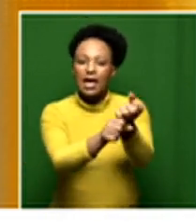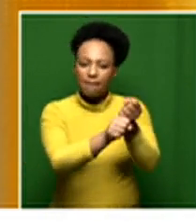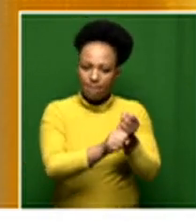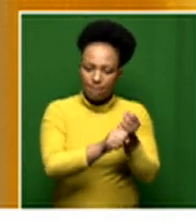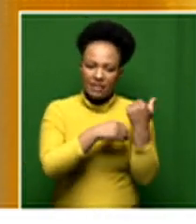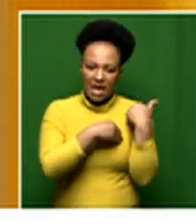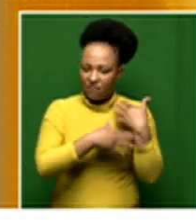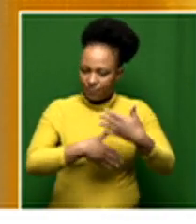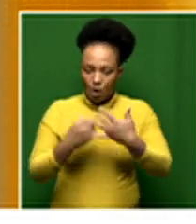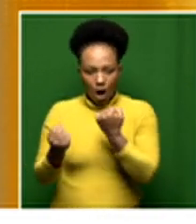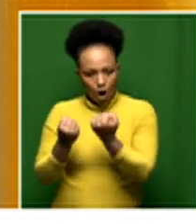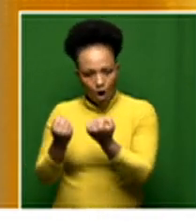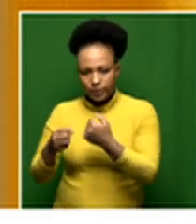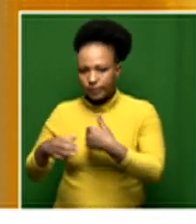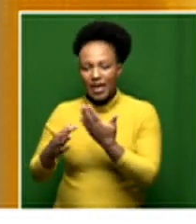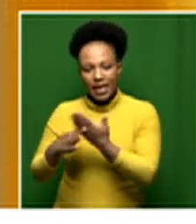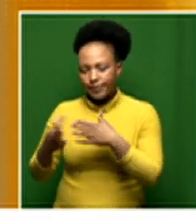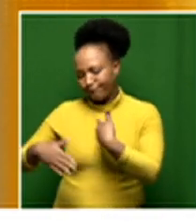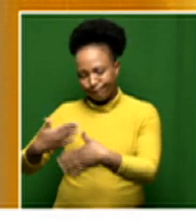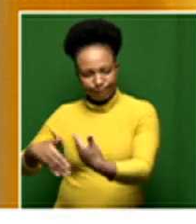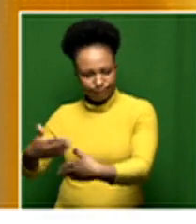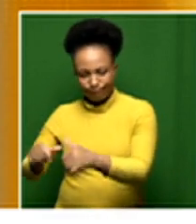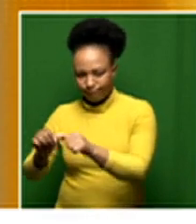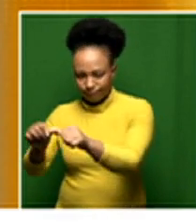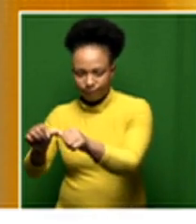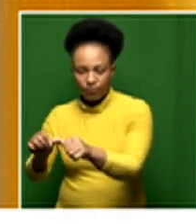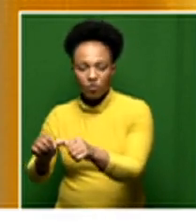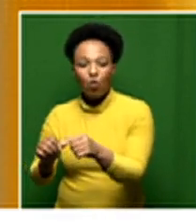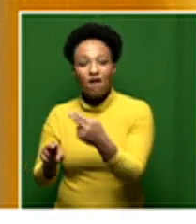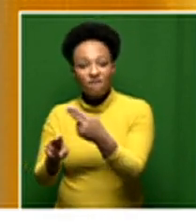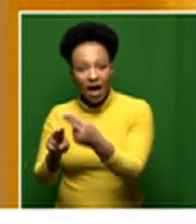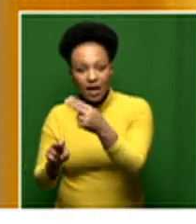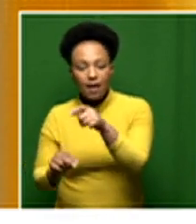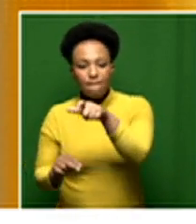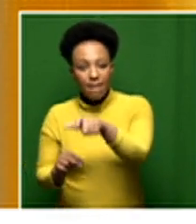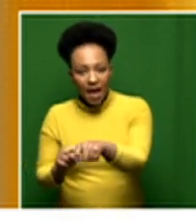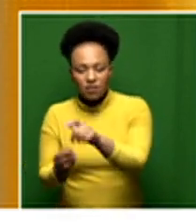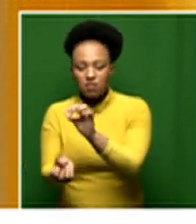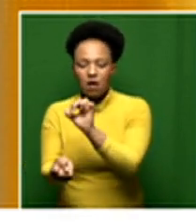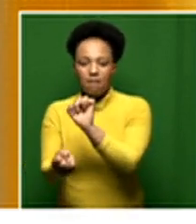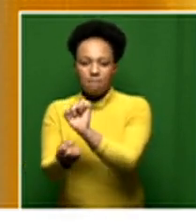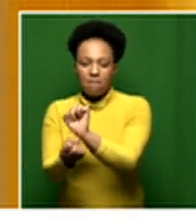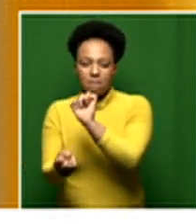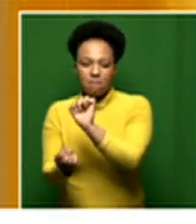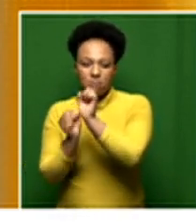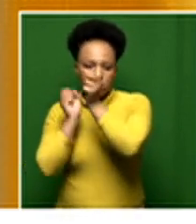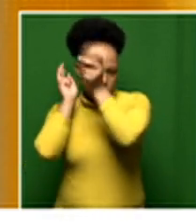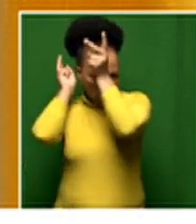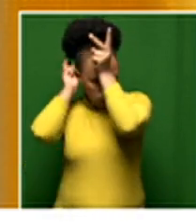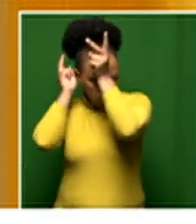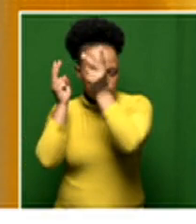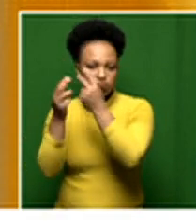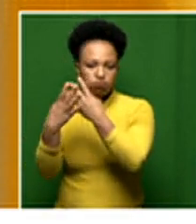the litigation is ongoing. It's only when somebody is finally convicted that the money is